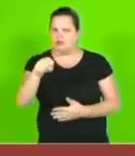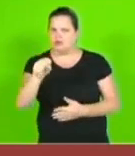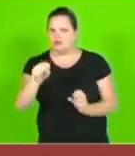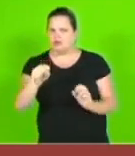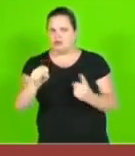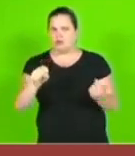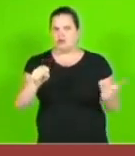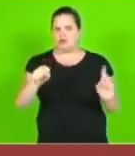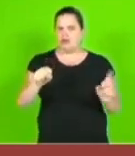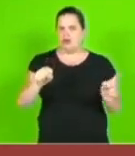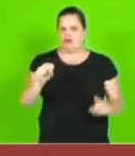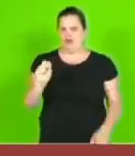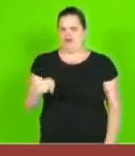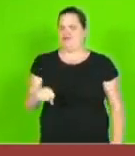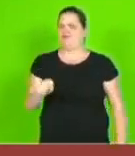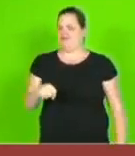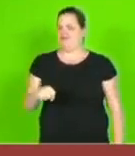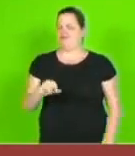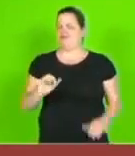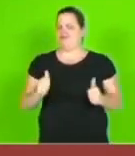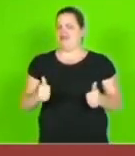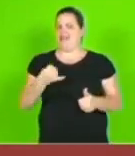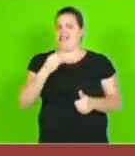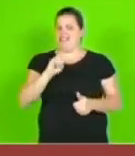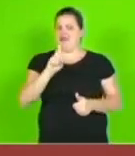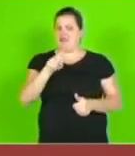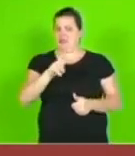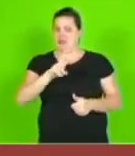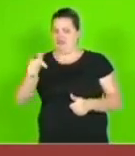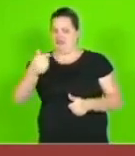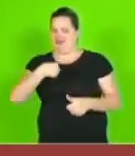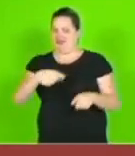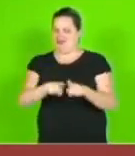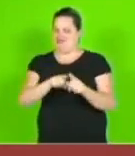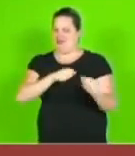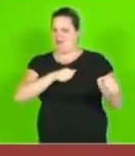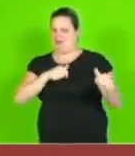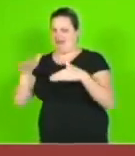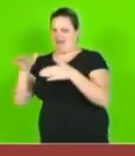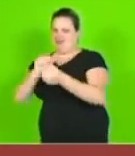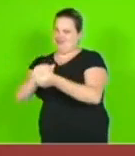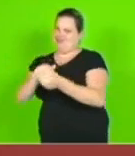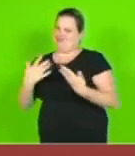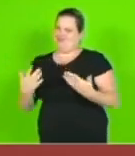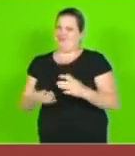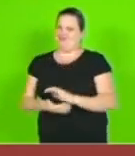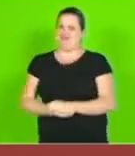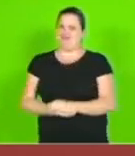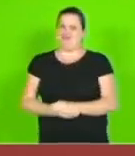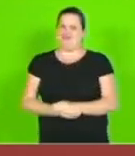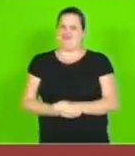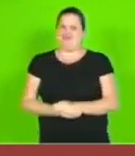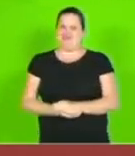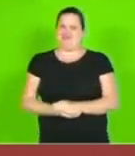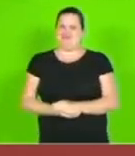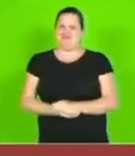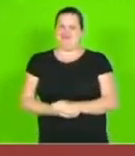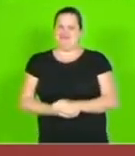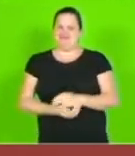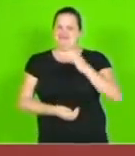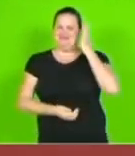no? Yes? Okay. If you guys go, then I'll go too.